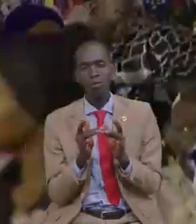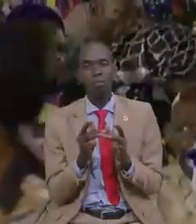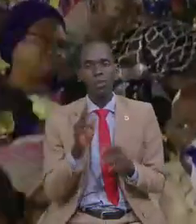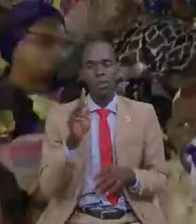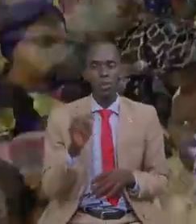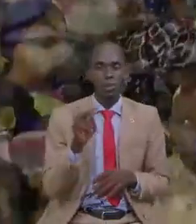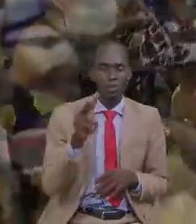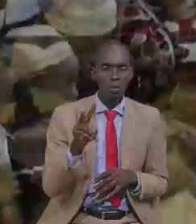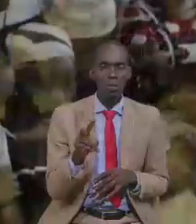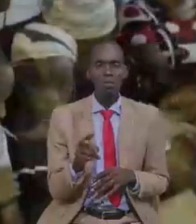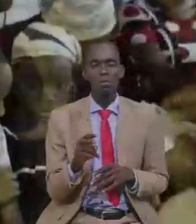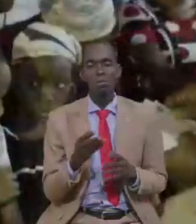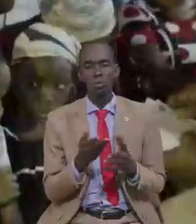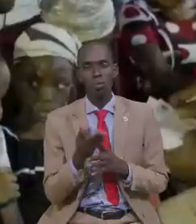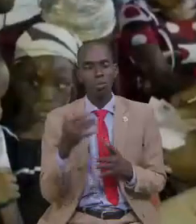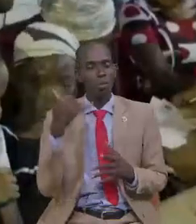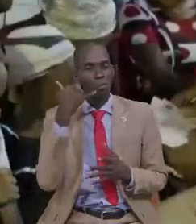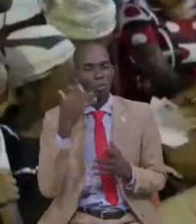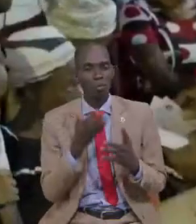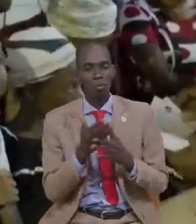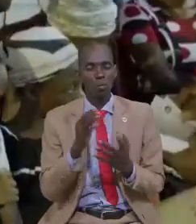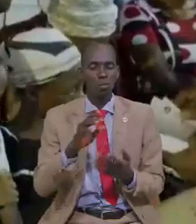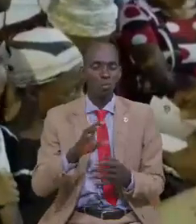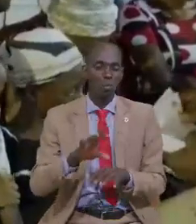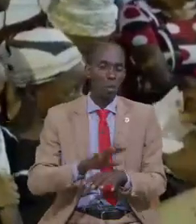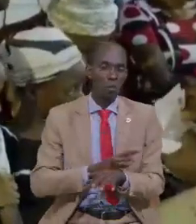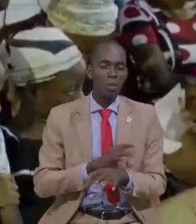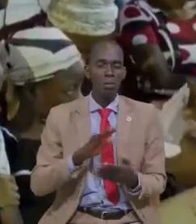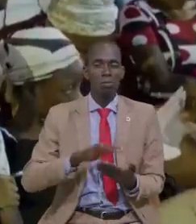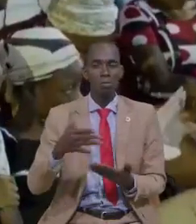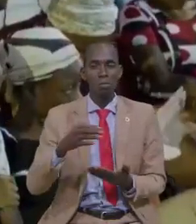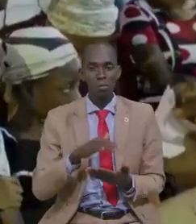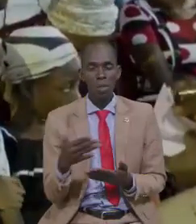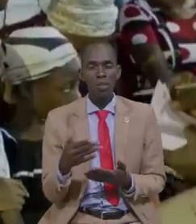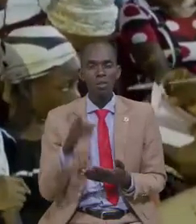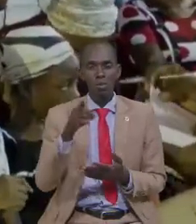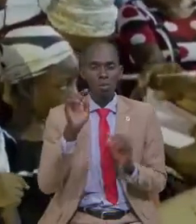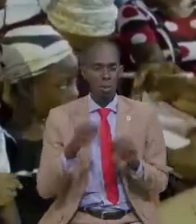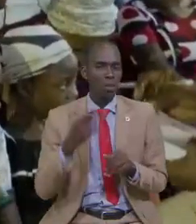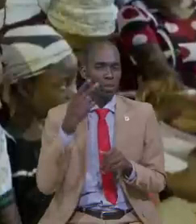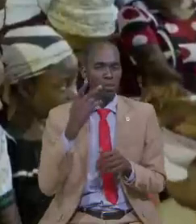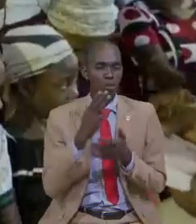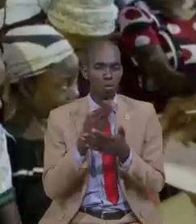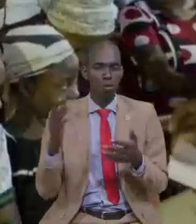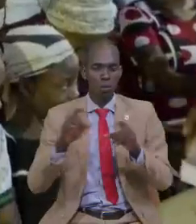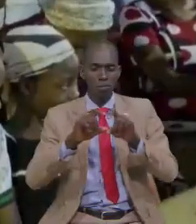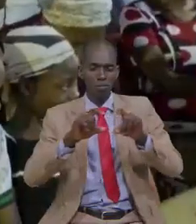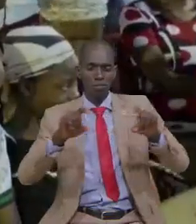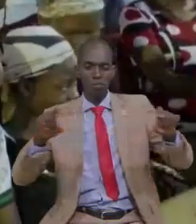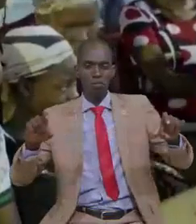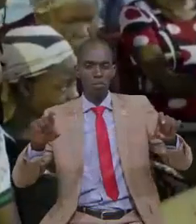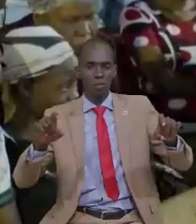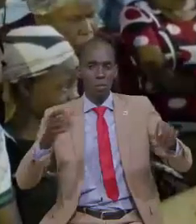the pastor's message this evening, there is a link that is on your